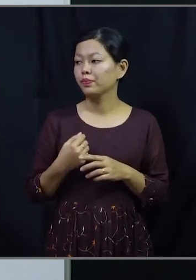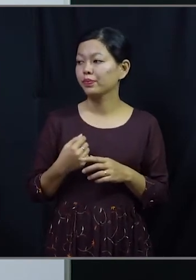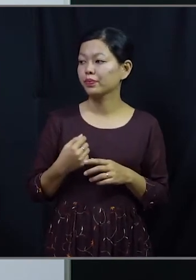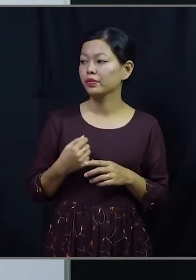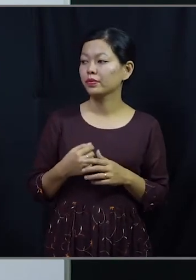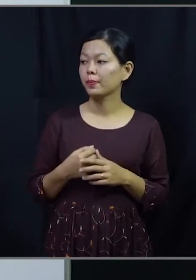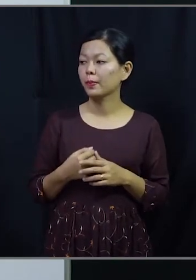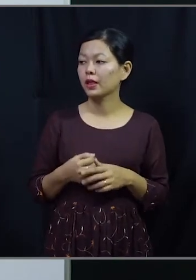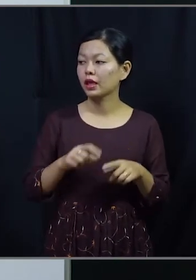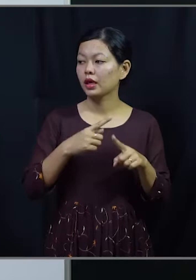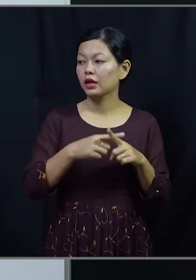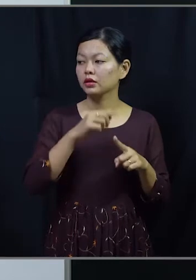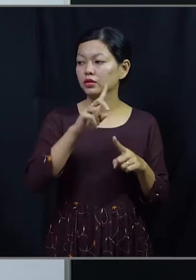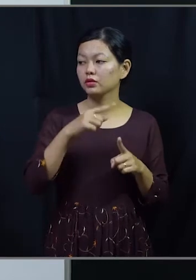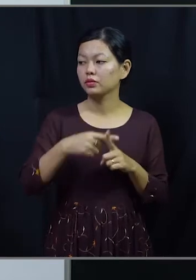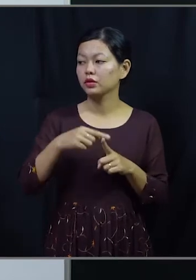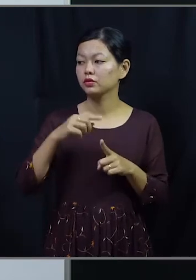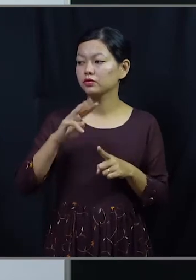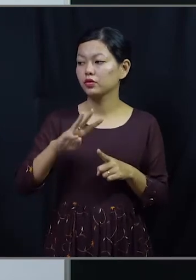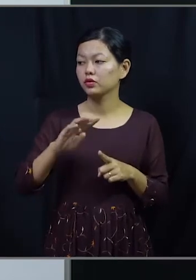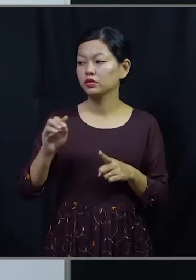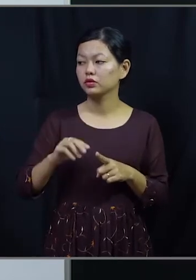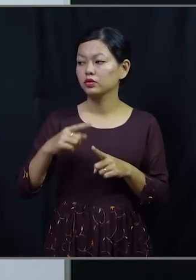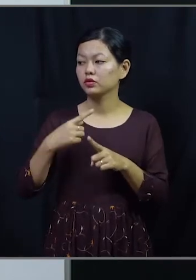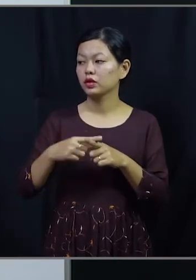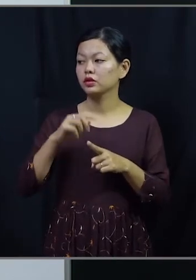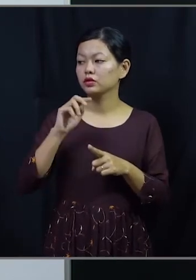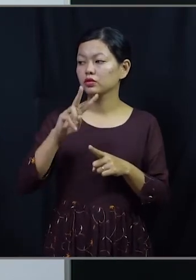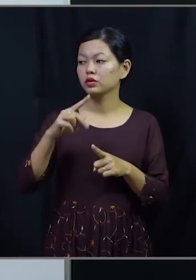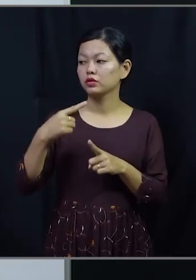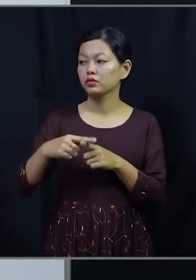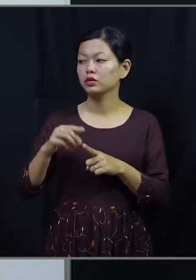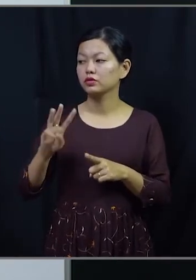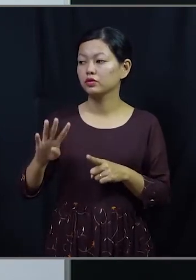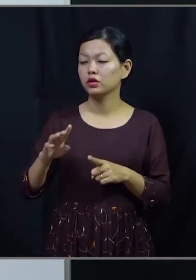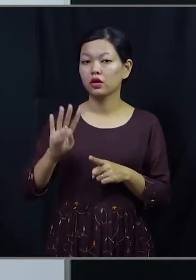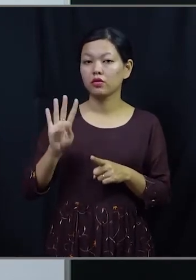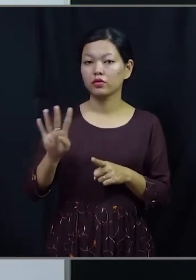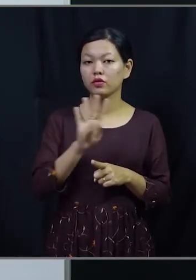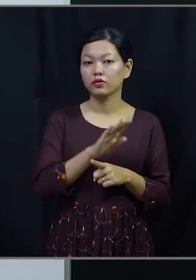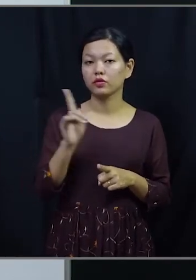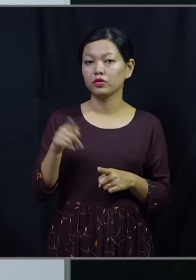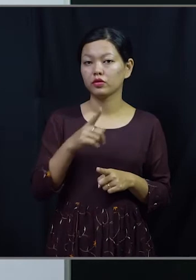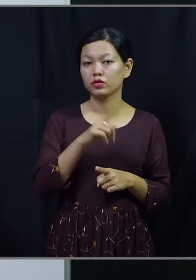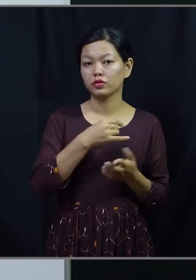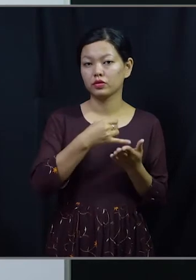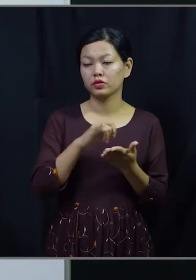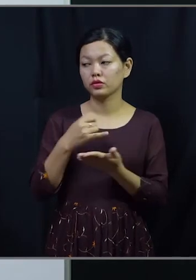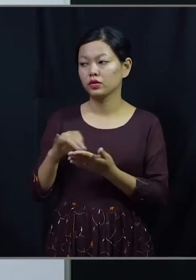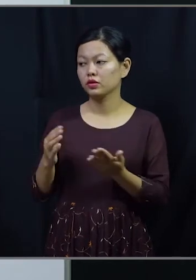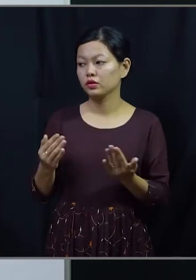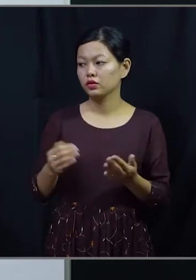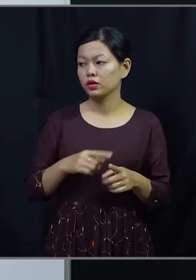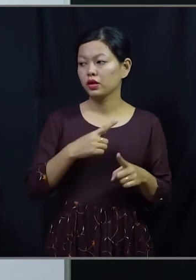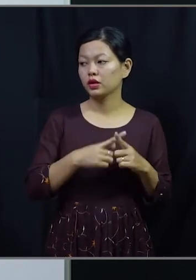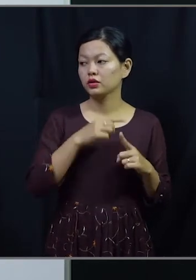Okay, since fx equal to x squared plus 4, and then 4 we can cancel it, and then x1 square minus x2 square equal